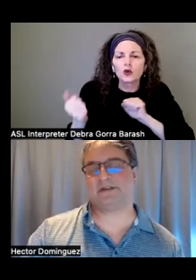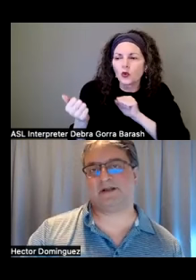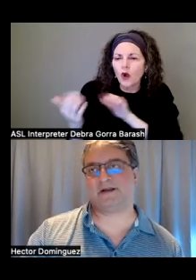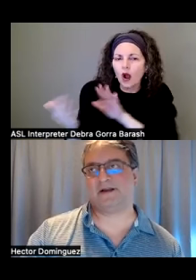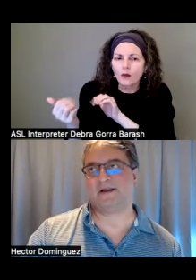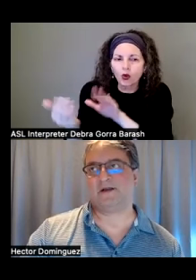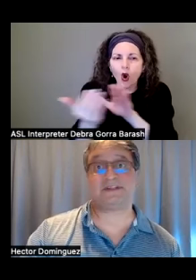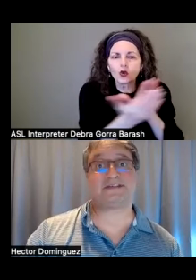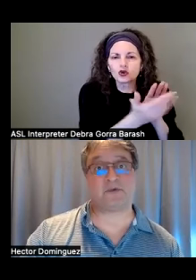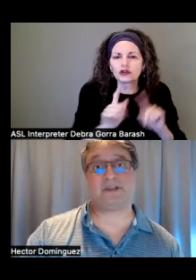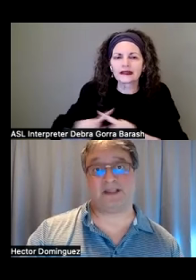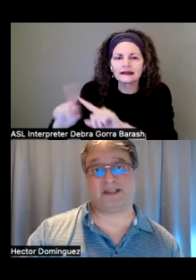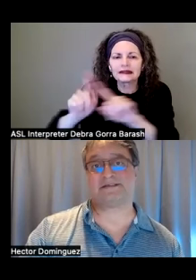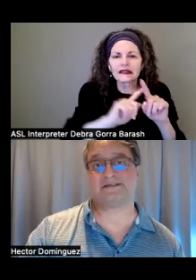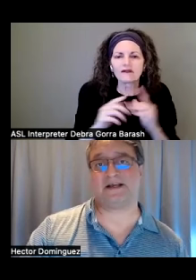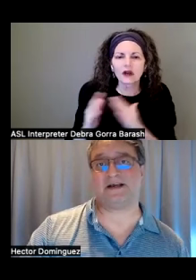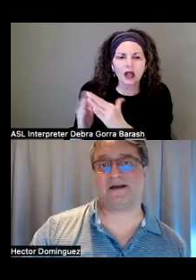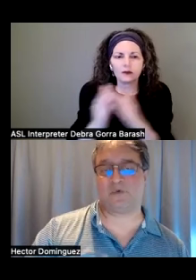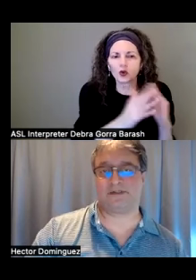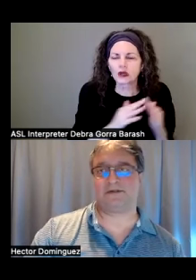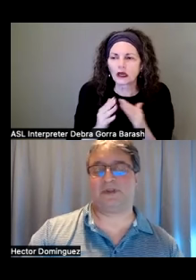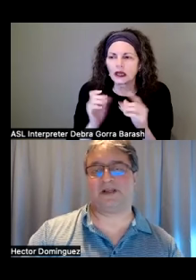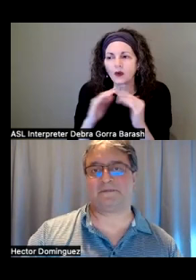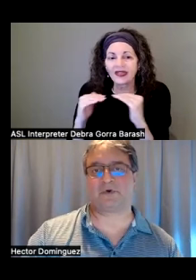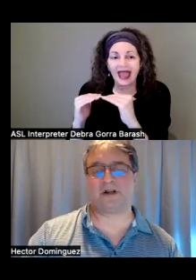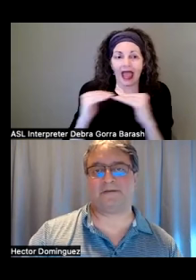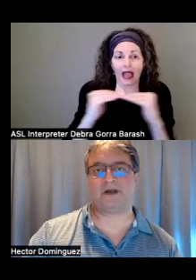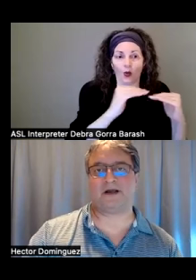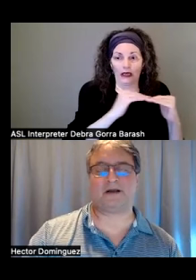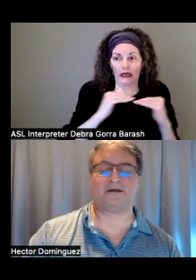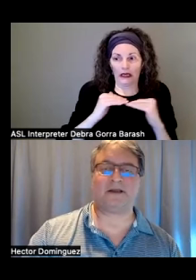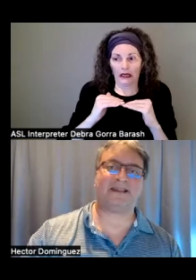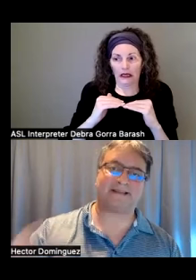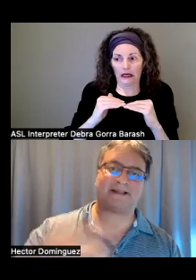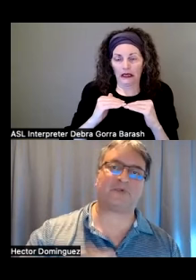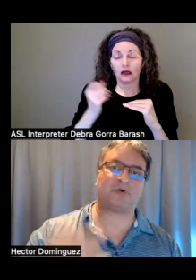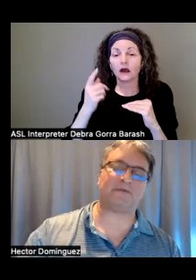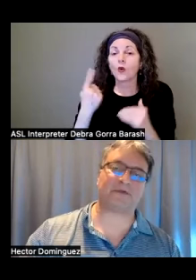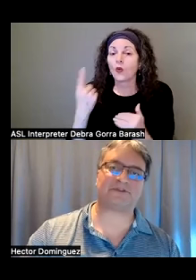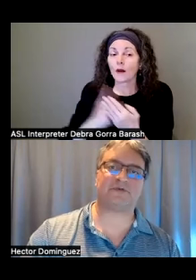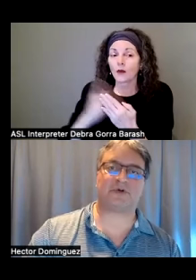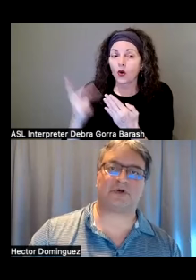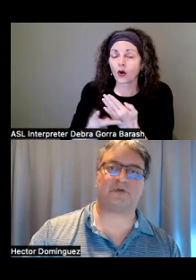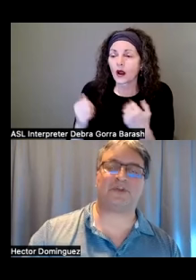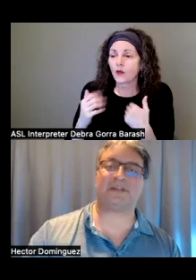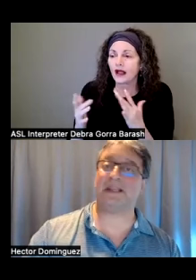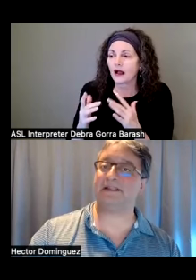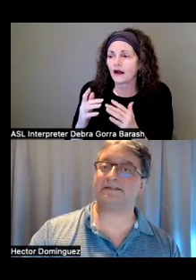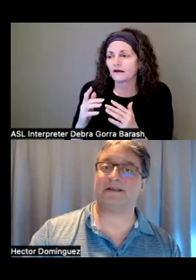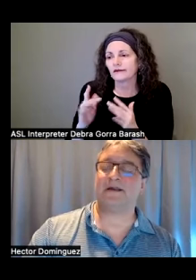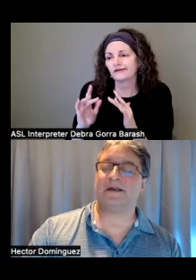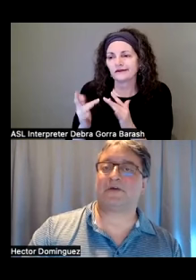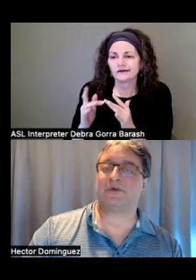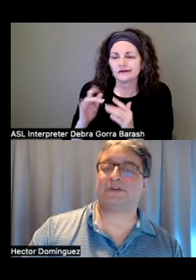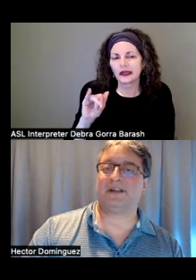with this equity lens. We have a program, internal program, which we call Community